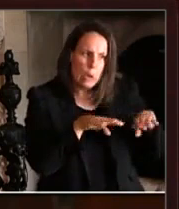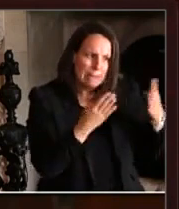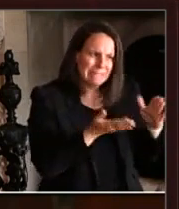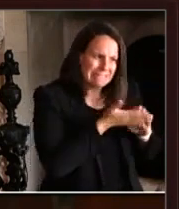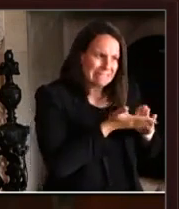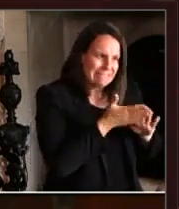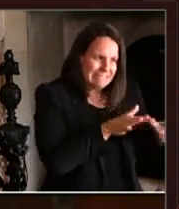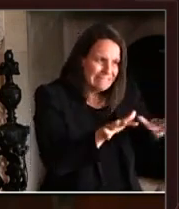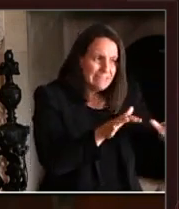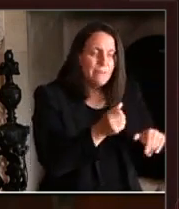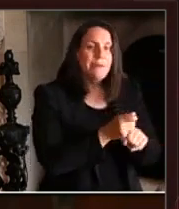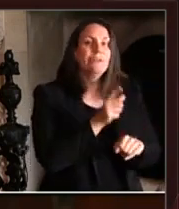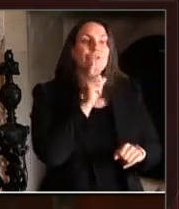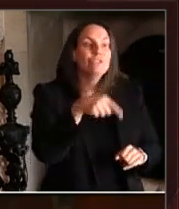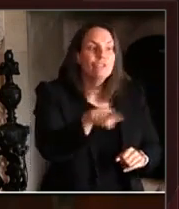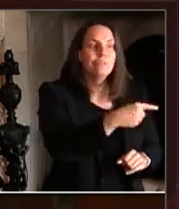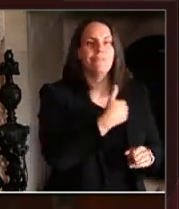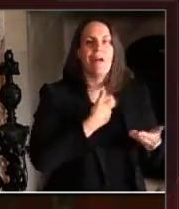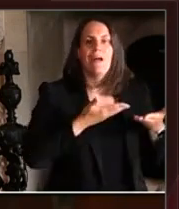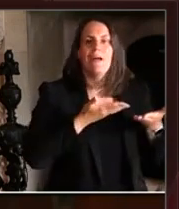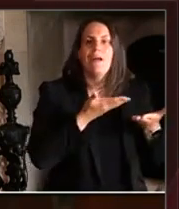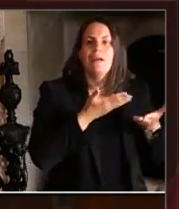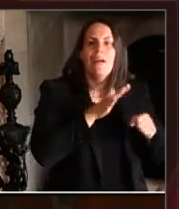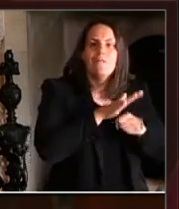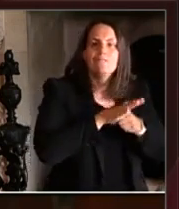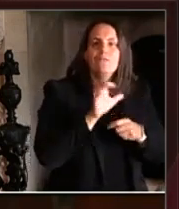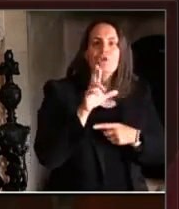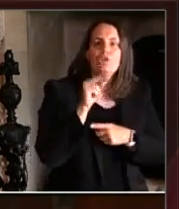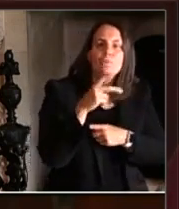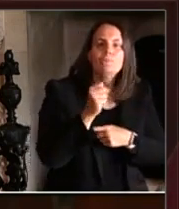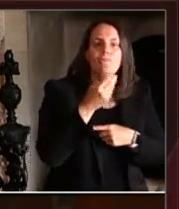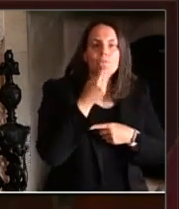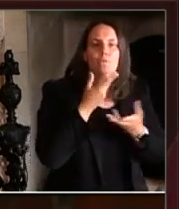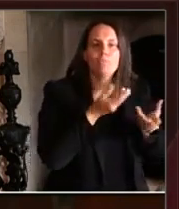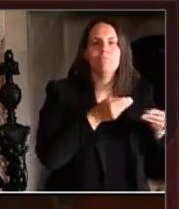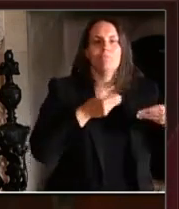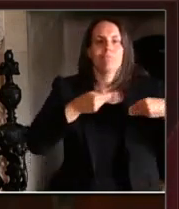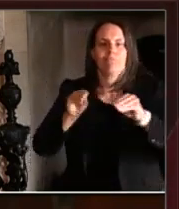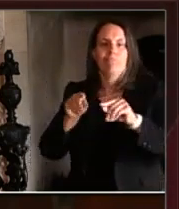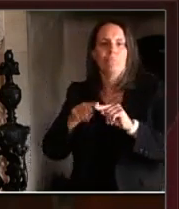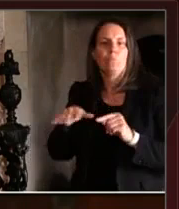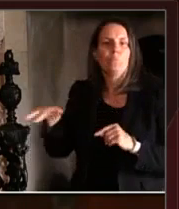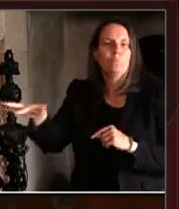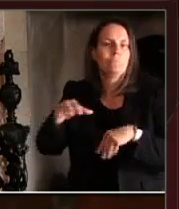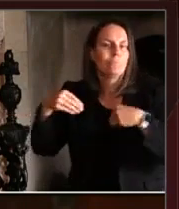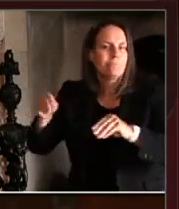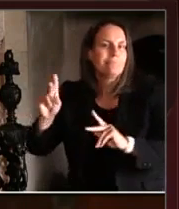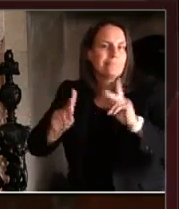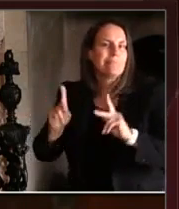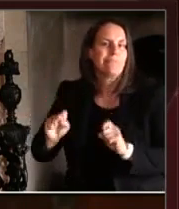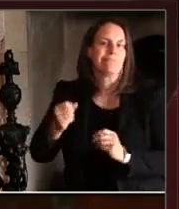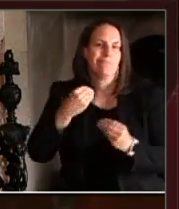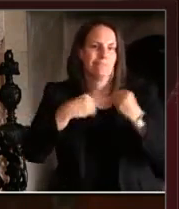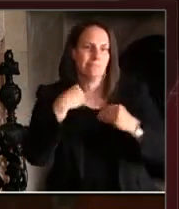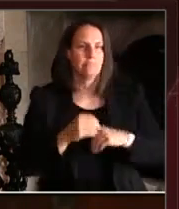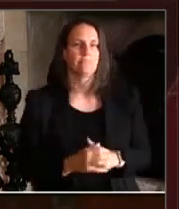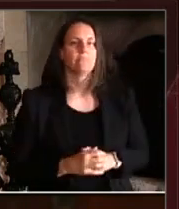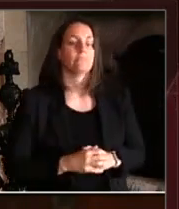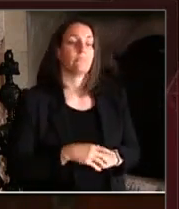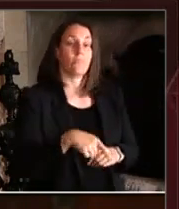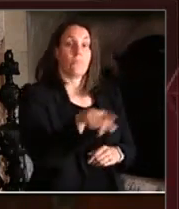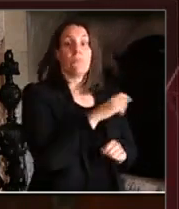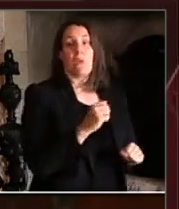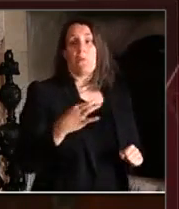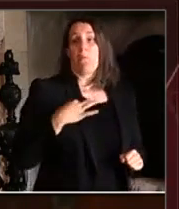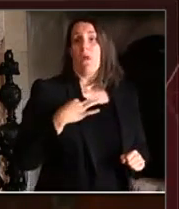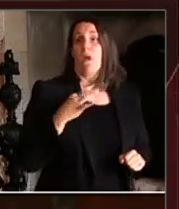apply for those funds by visiting the Wisconsin Department of Revenue website until June 29th. From our